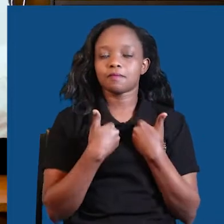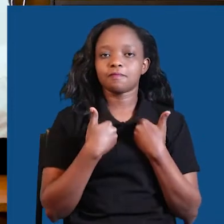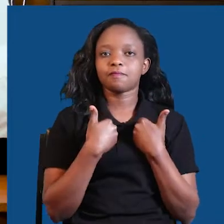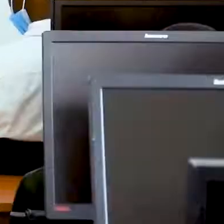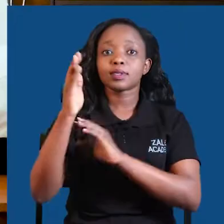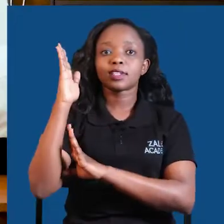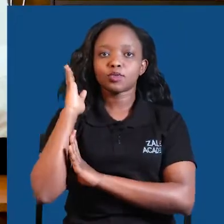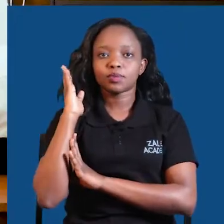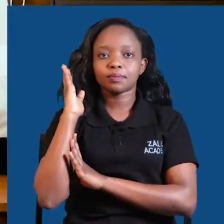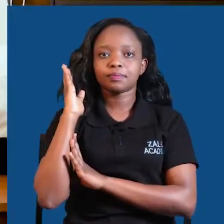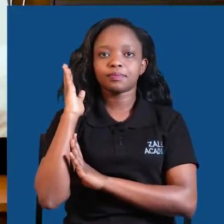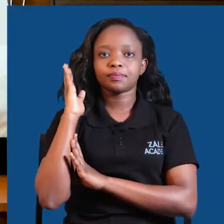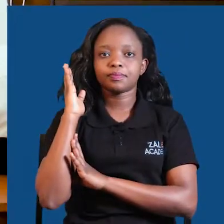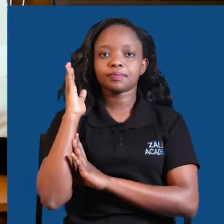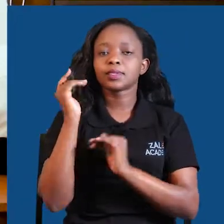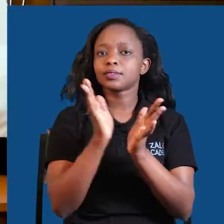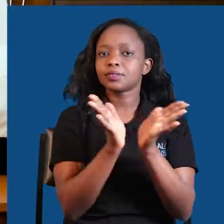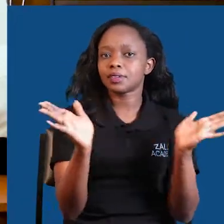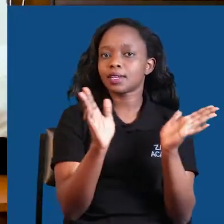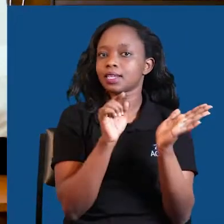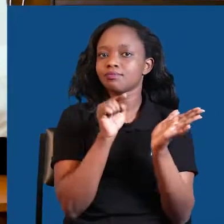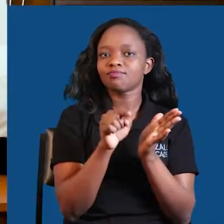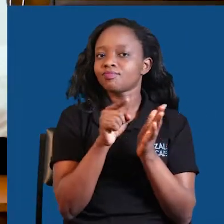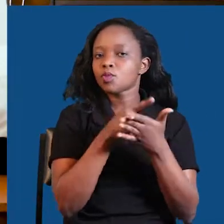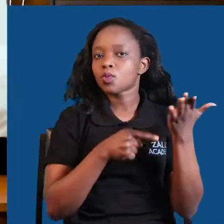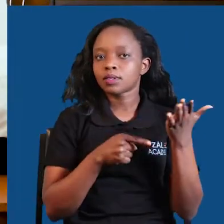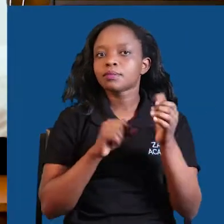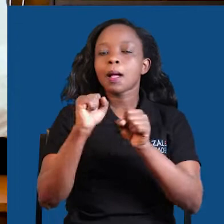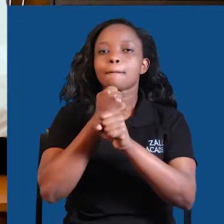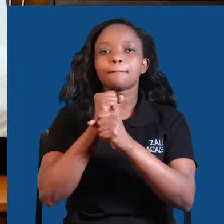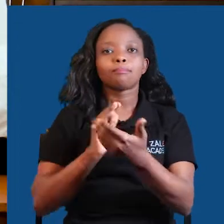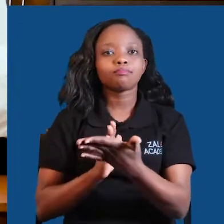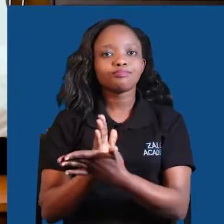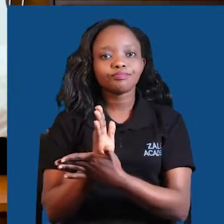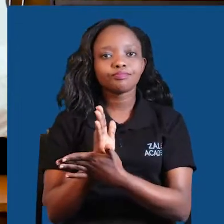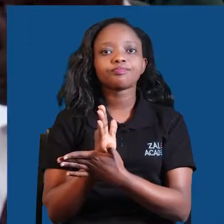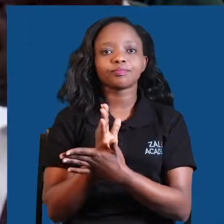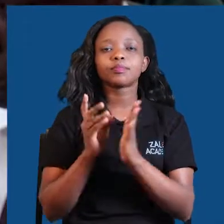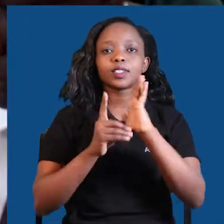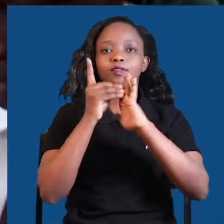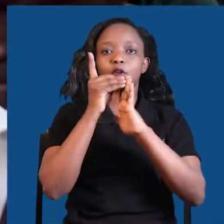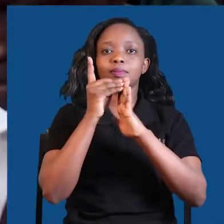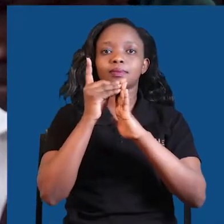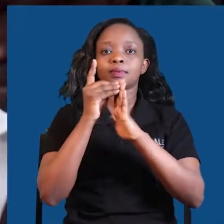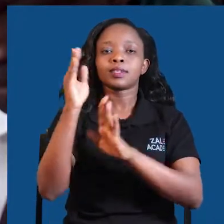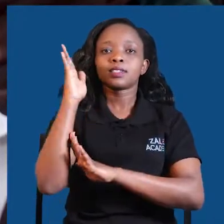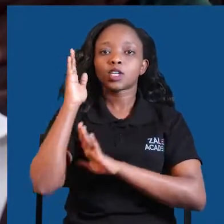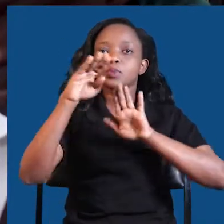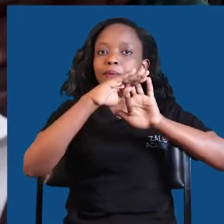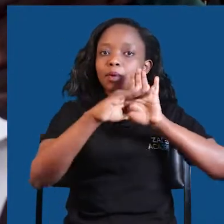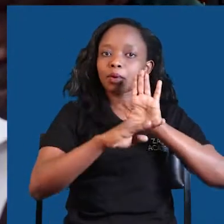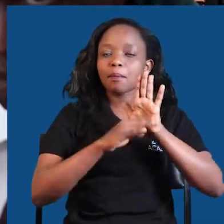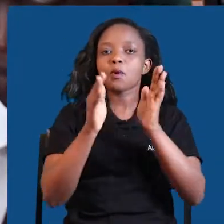And then we have computer security. Generally, this is ensuring or developing